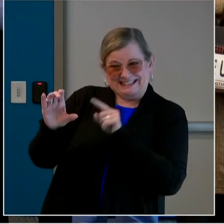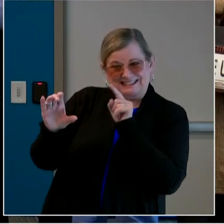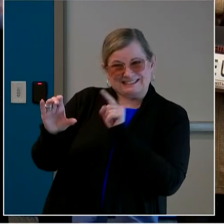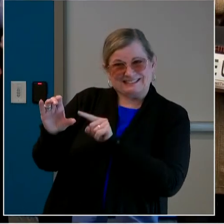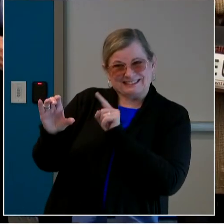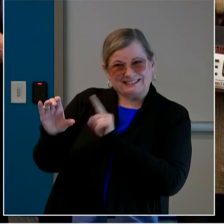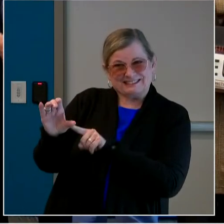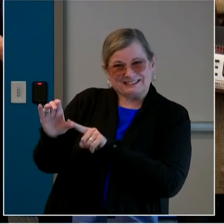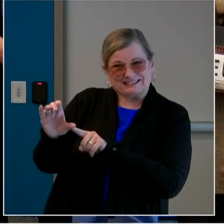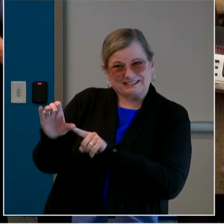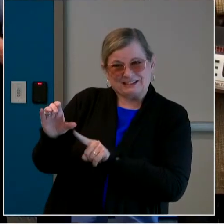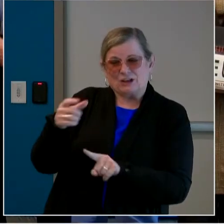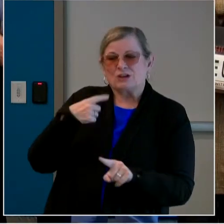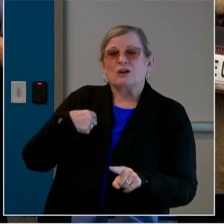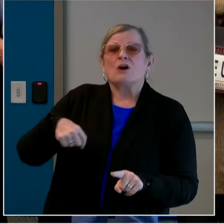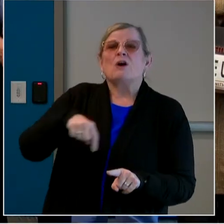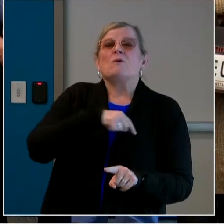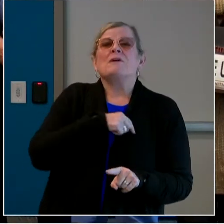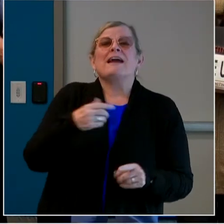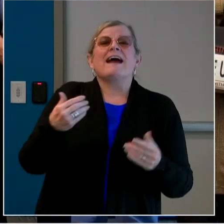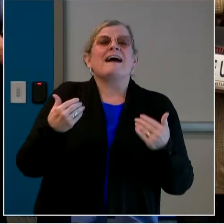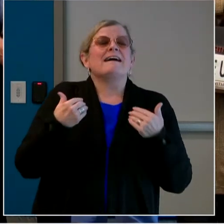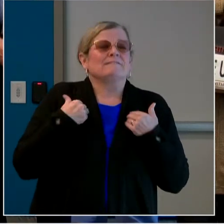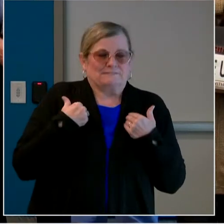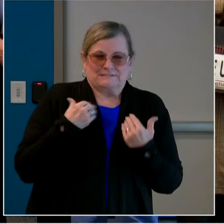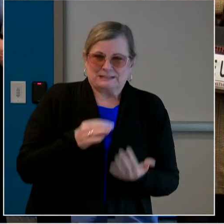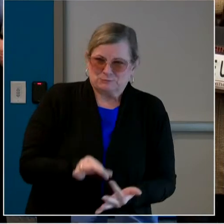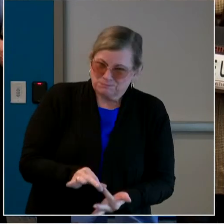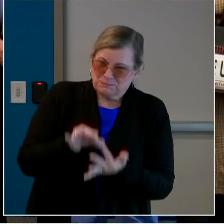we are at special peril.